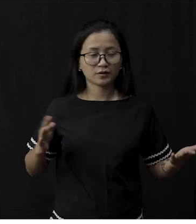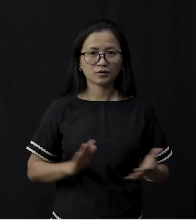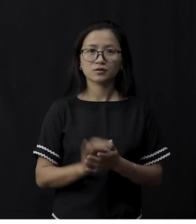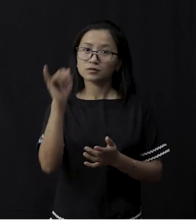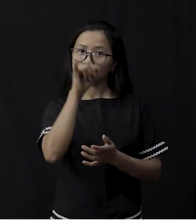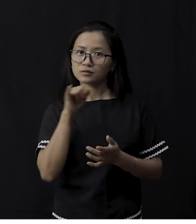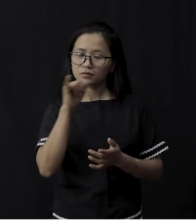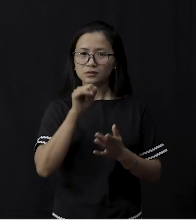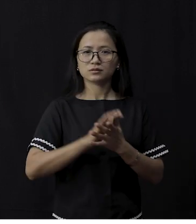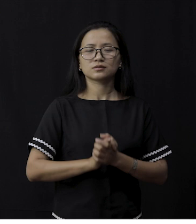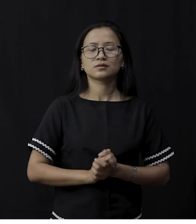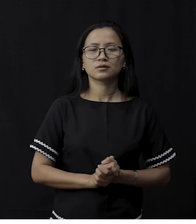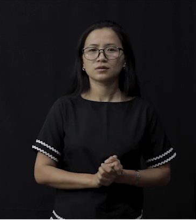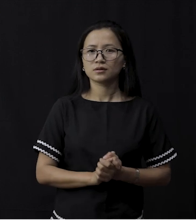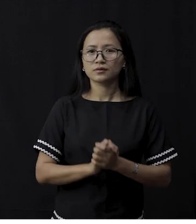that's the 6th one.